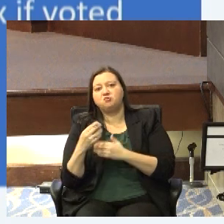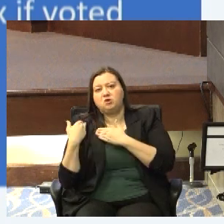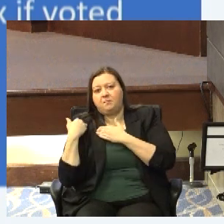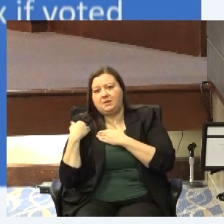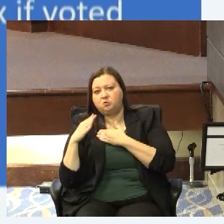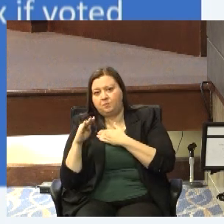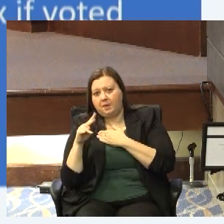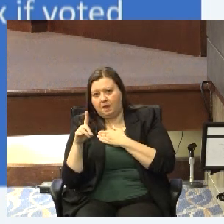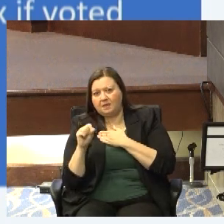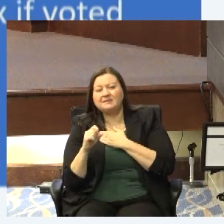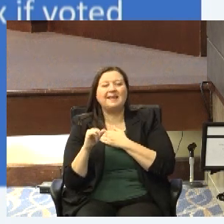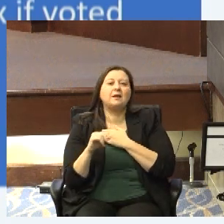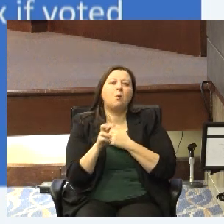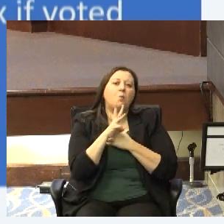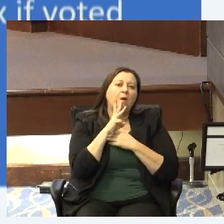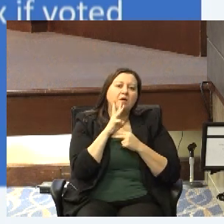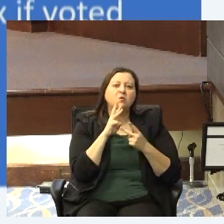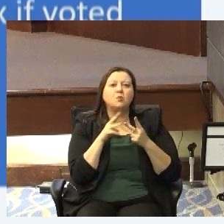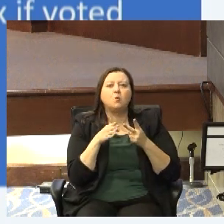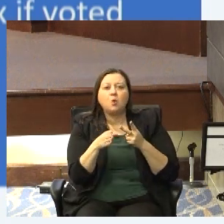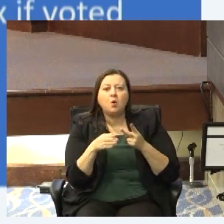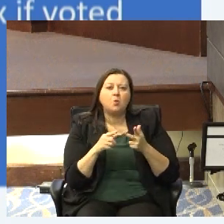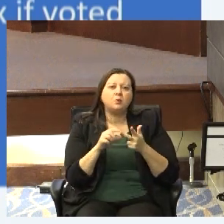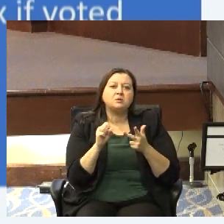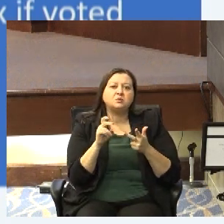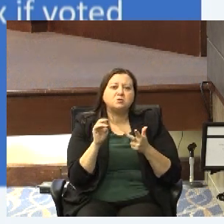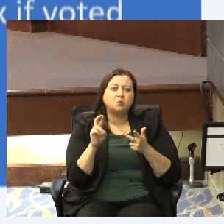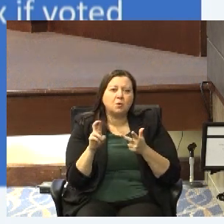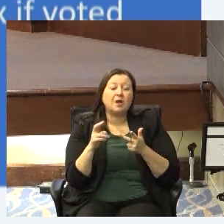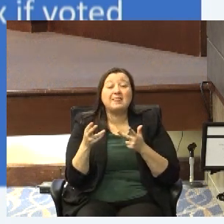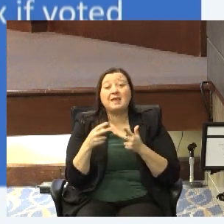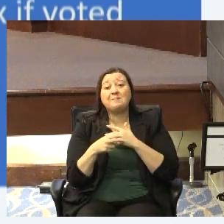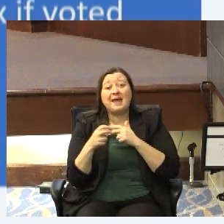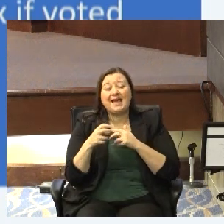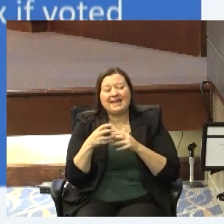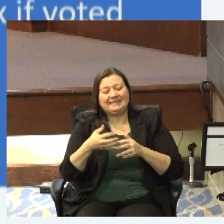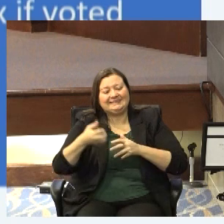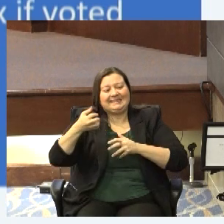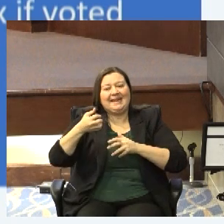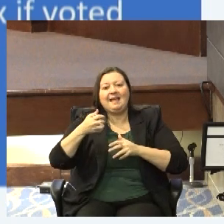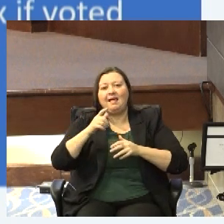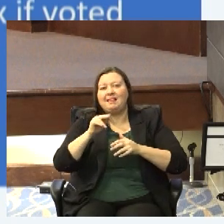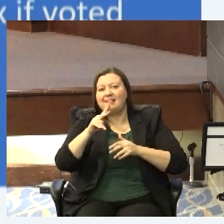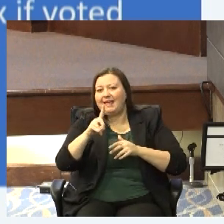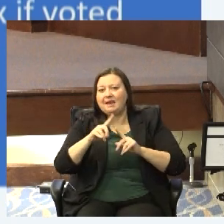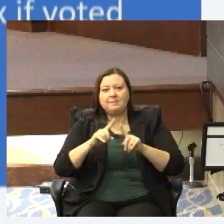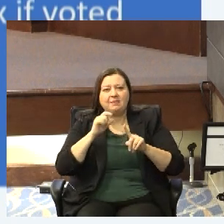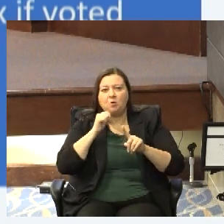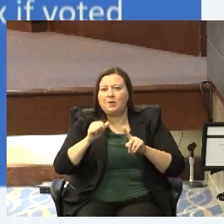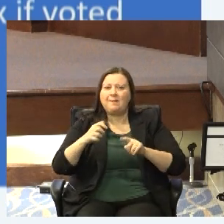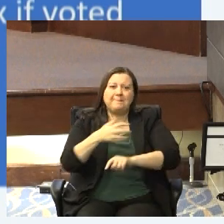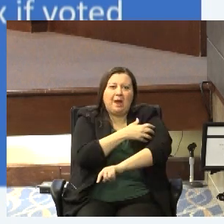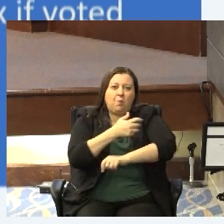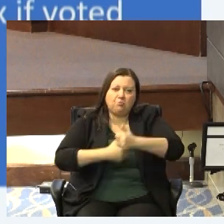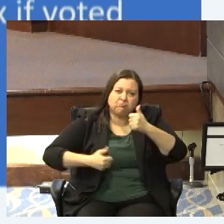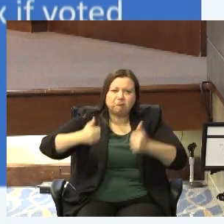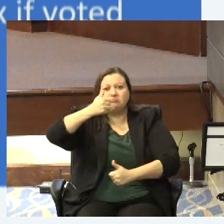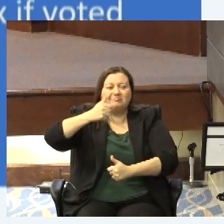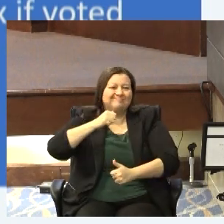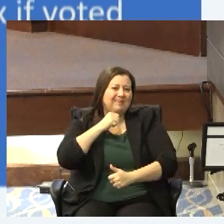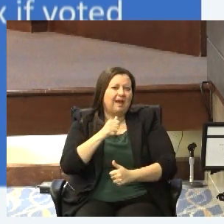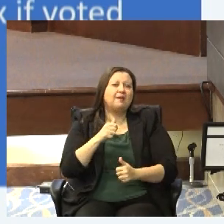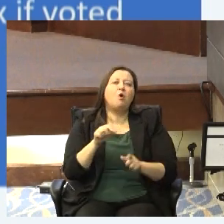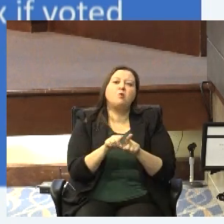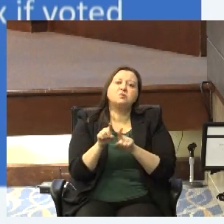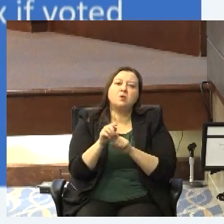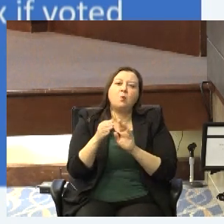with an election by the residents. They may annex land, but they don't have eminent domain power. They can levy a maintenance and operations tax